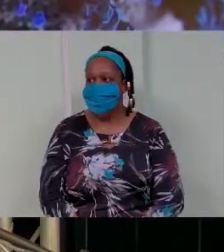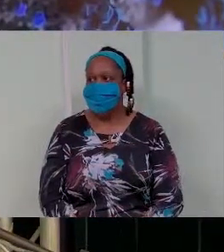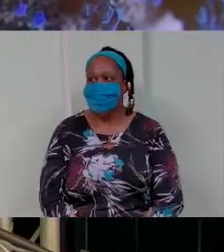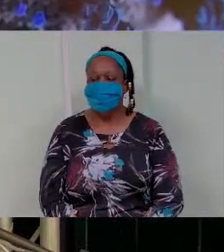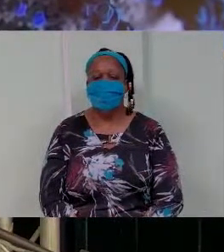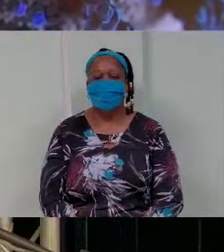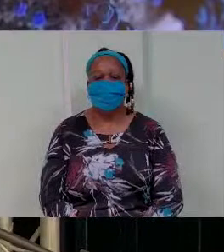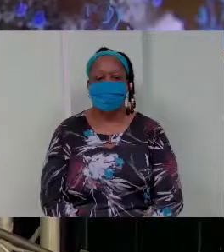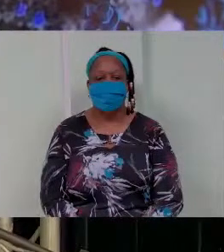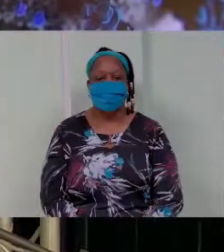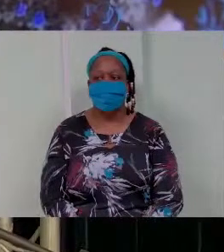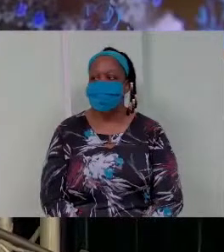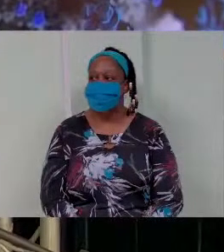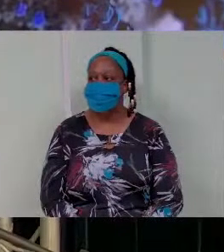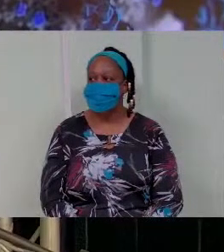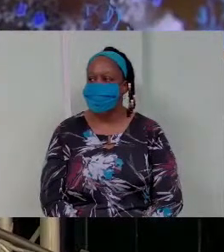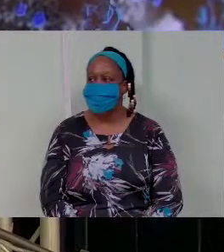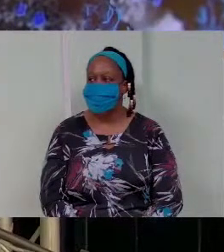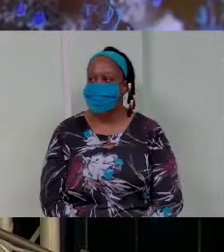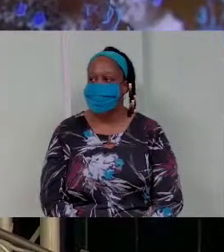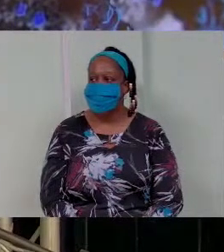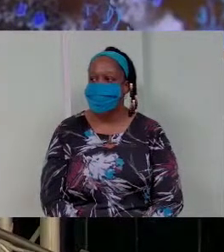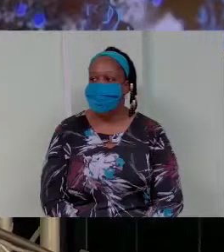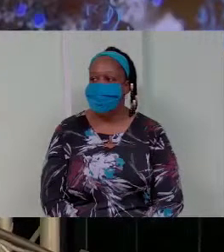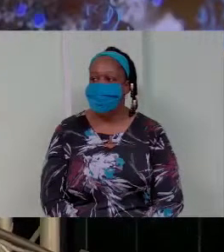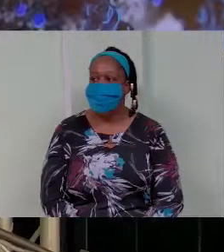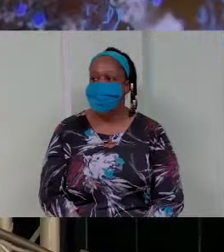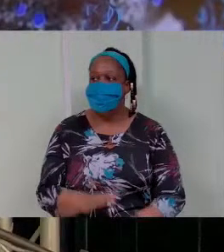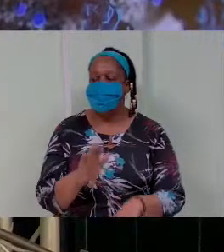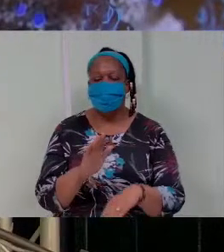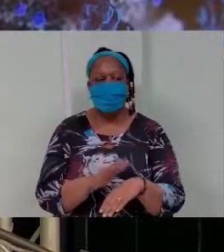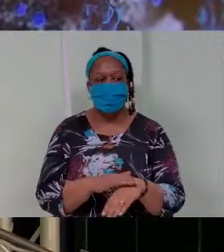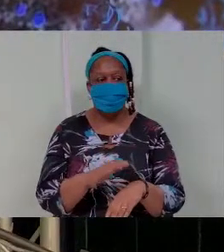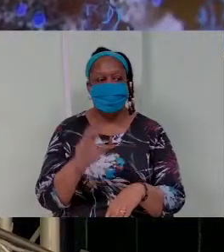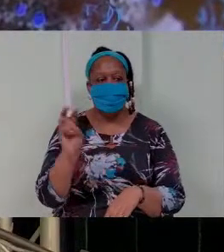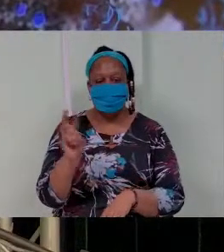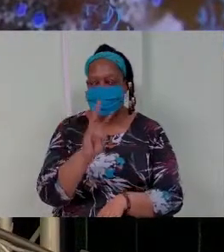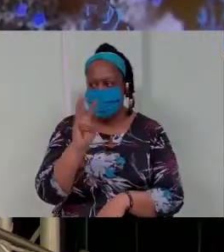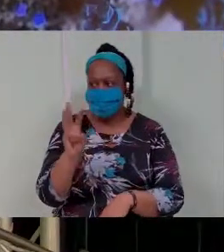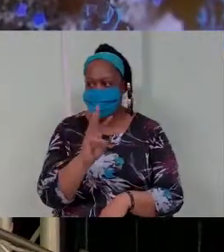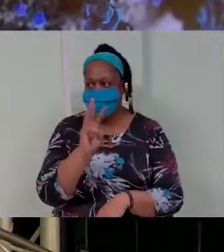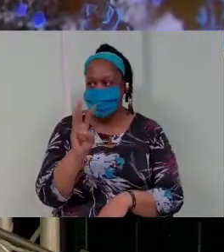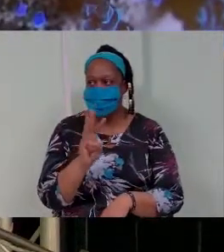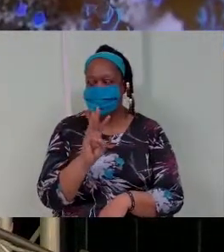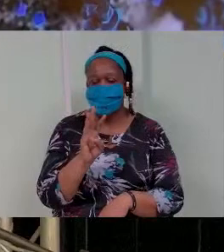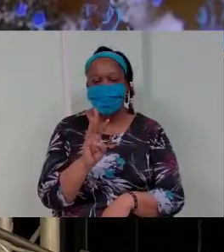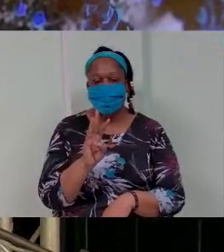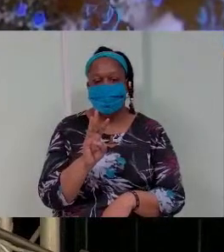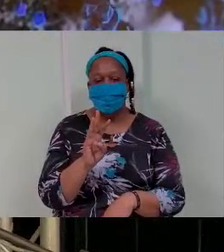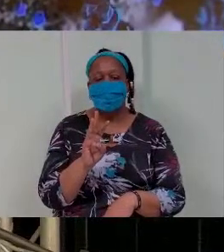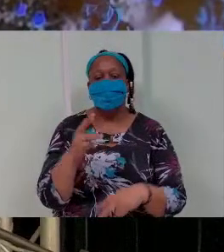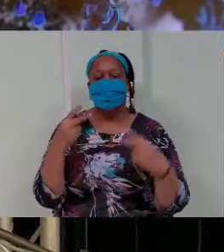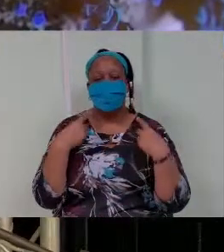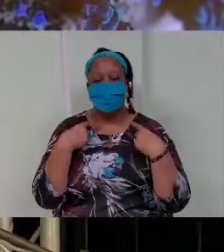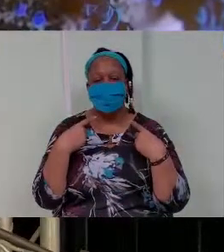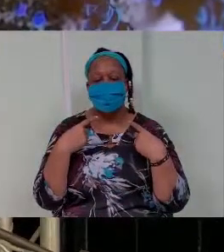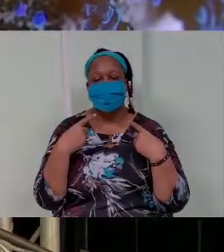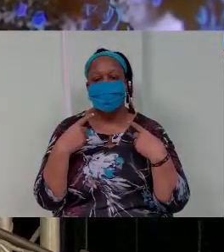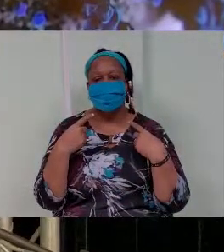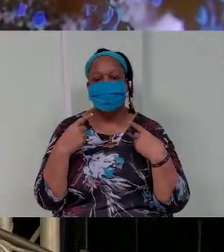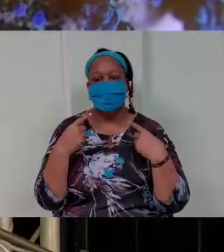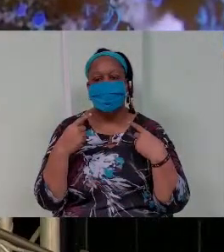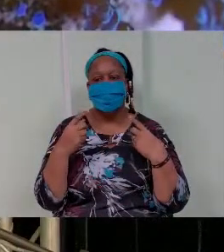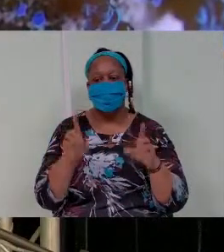was the Black Rocks event, the commissioning of the decks and the boats and so on. It's a